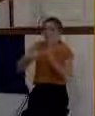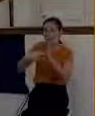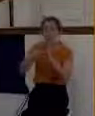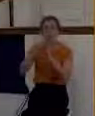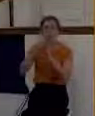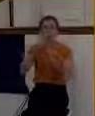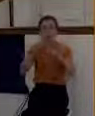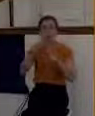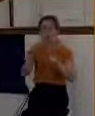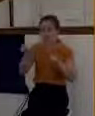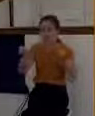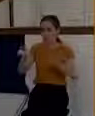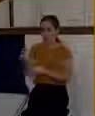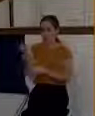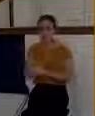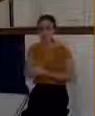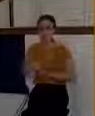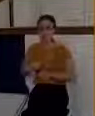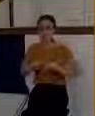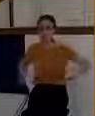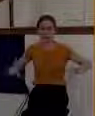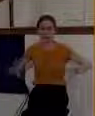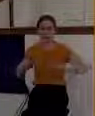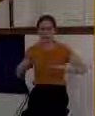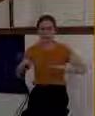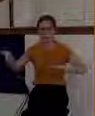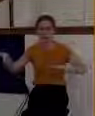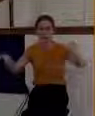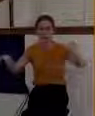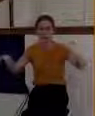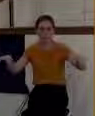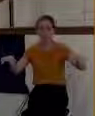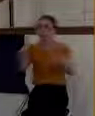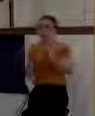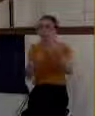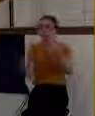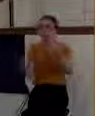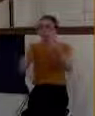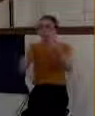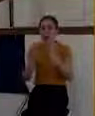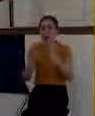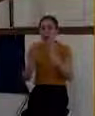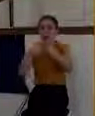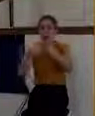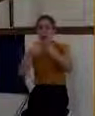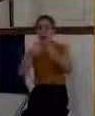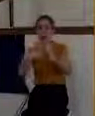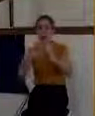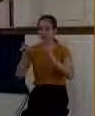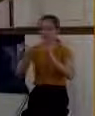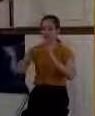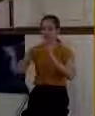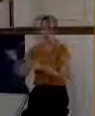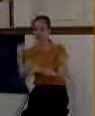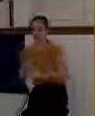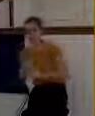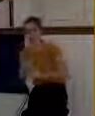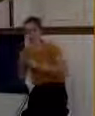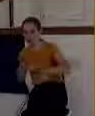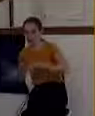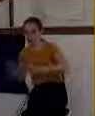kingdoms, because each of these prophets represents their respective kingdoms. Remember that when after Solomon died, remember the